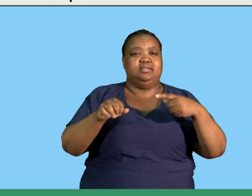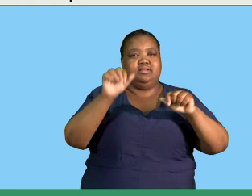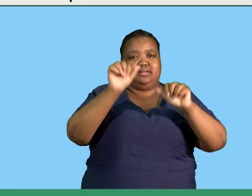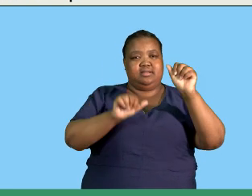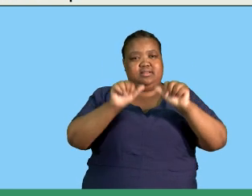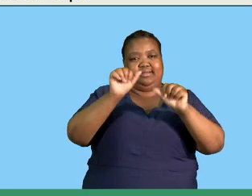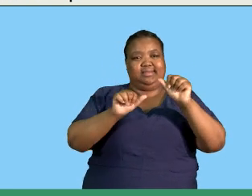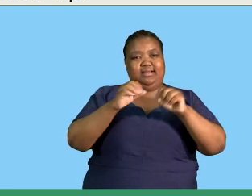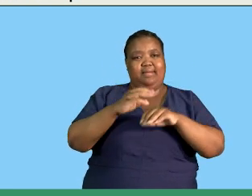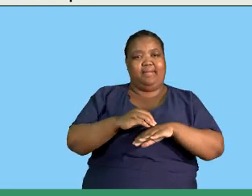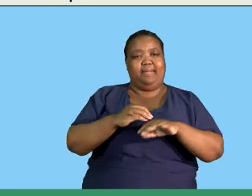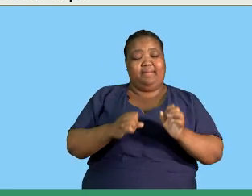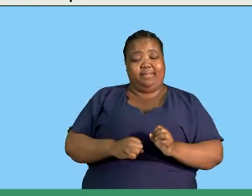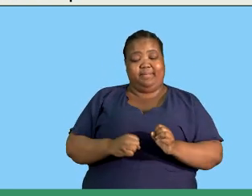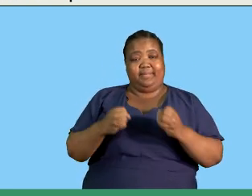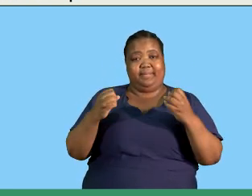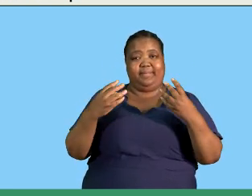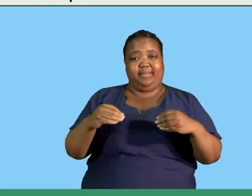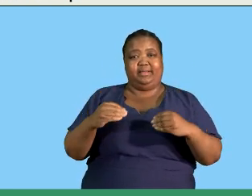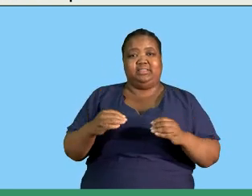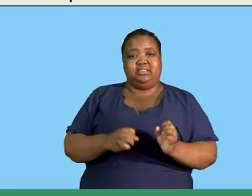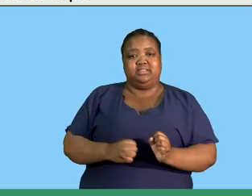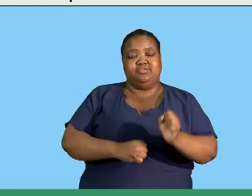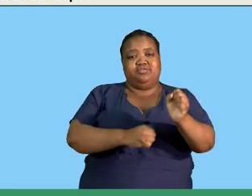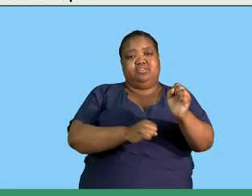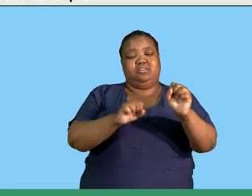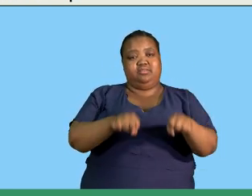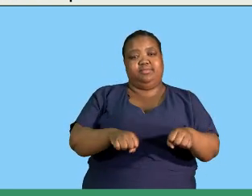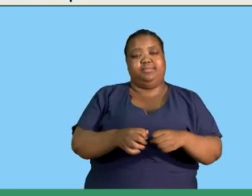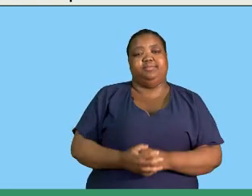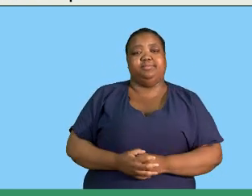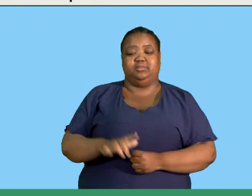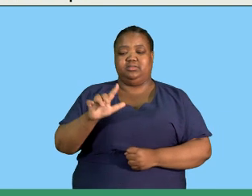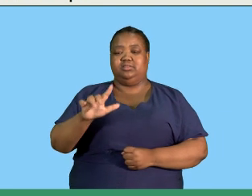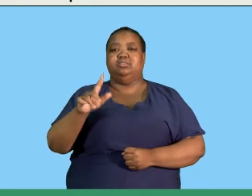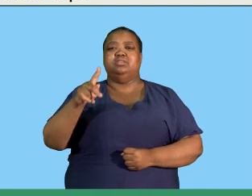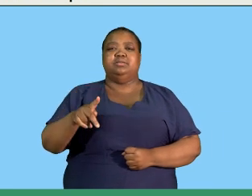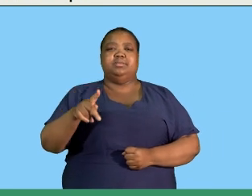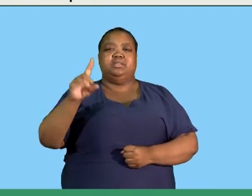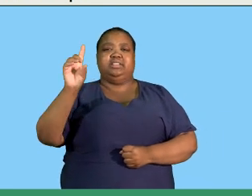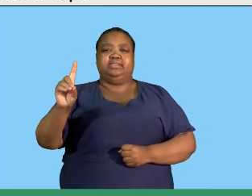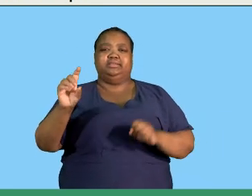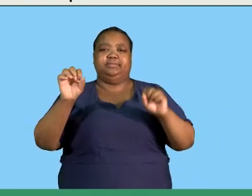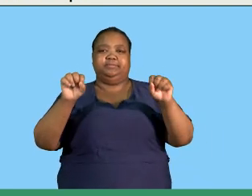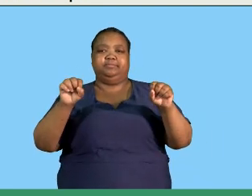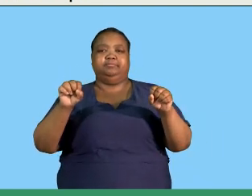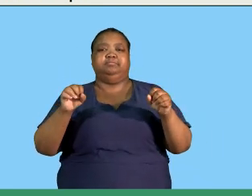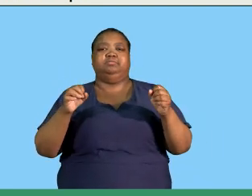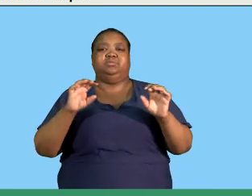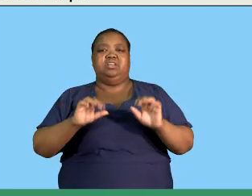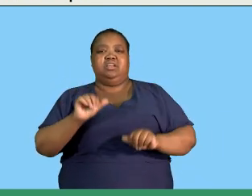business strategy. Let's see if we can find it from our scenario. Here it is. LPD assessed